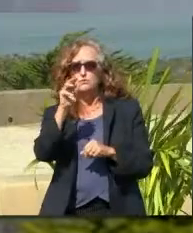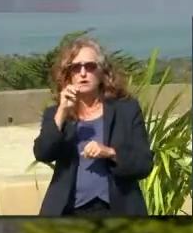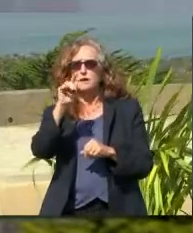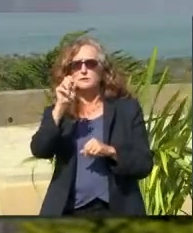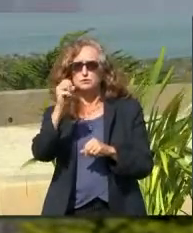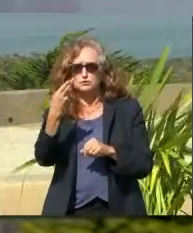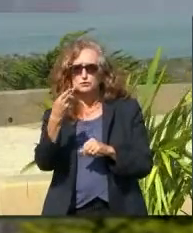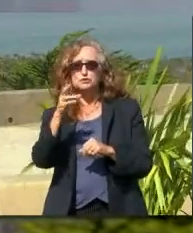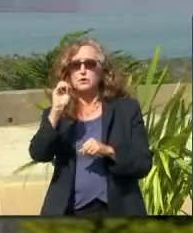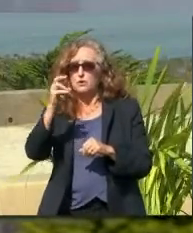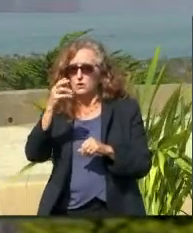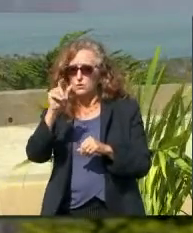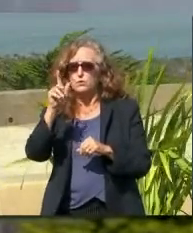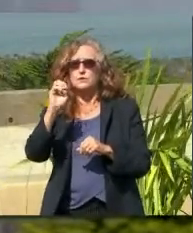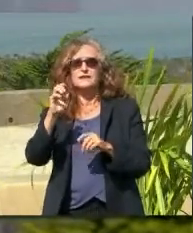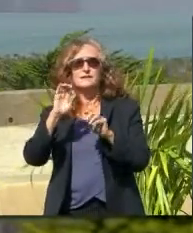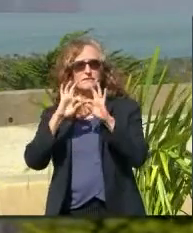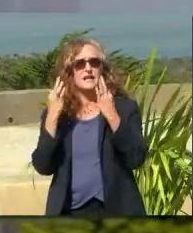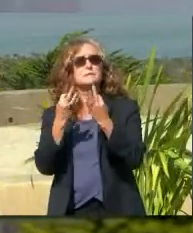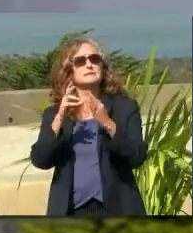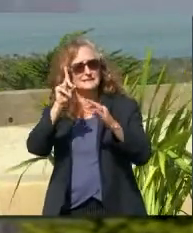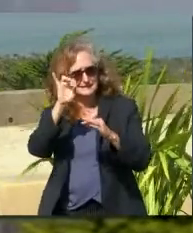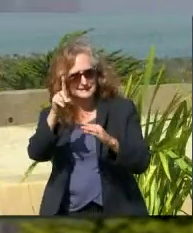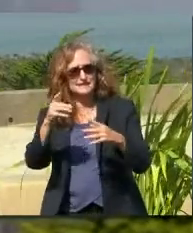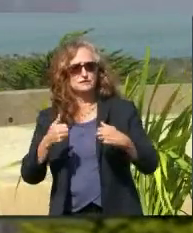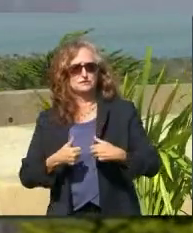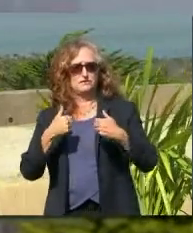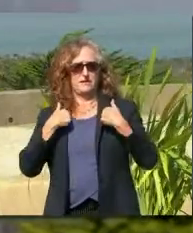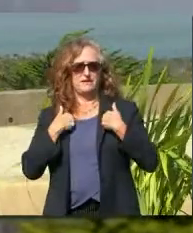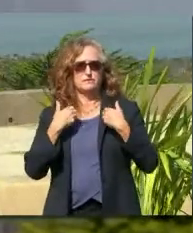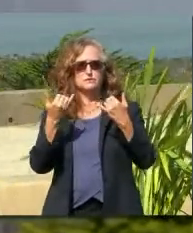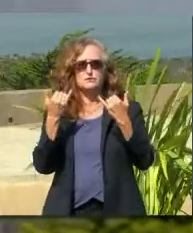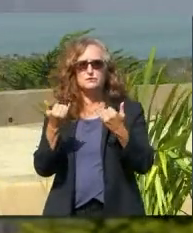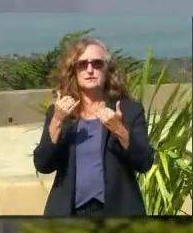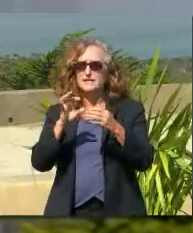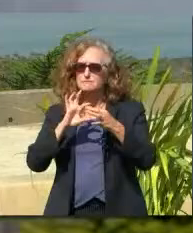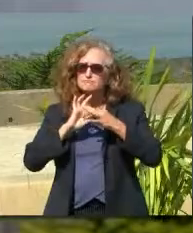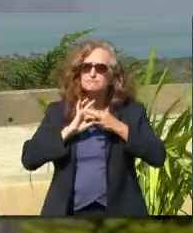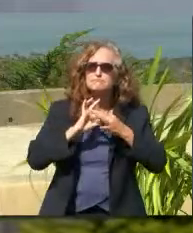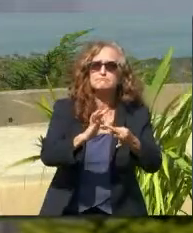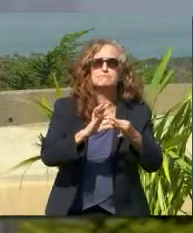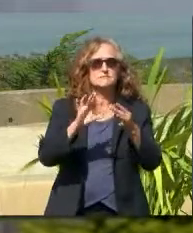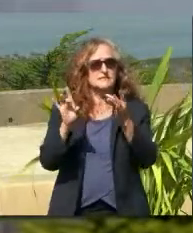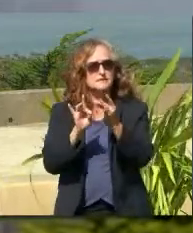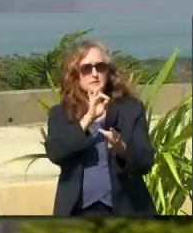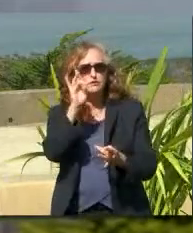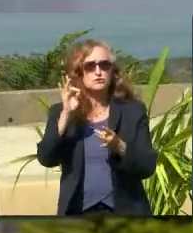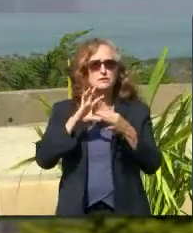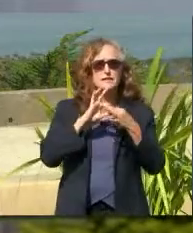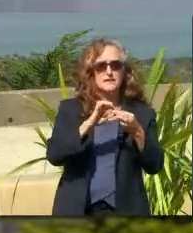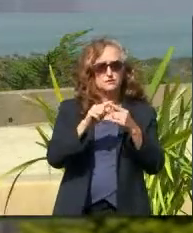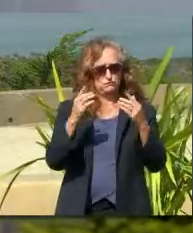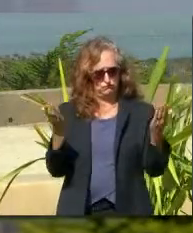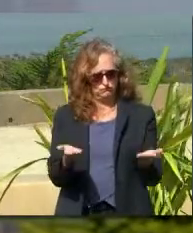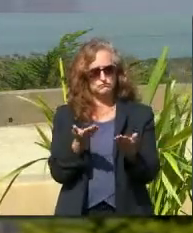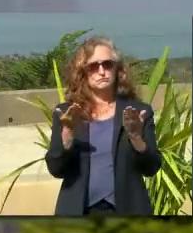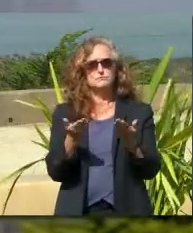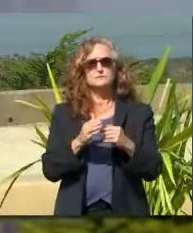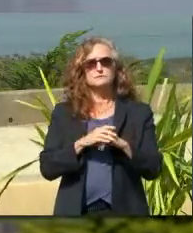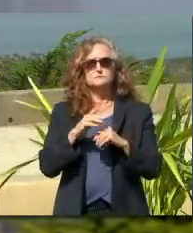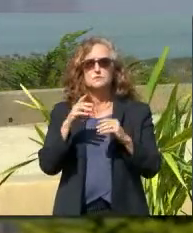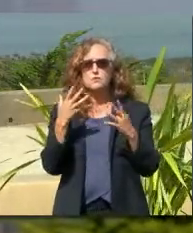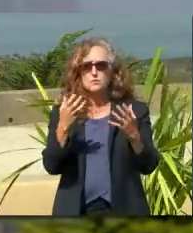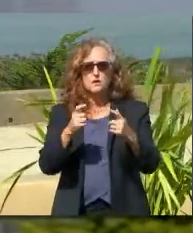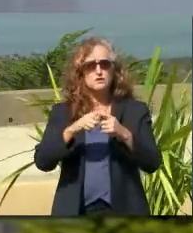did survive. Today, they maintain a strong cultural and spiritual connection to their ancestral homeland, seeking